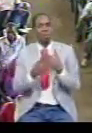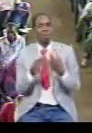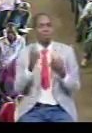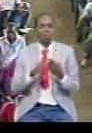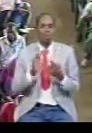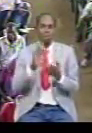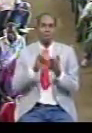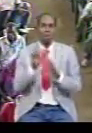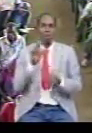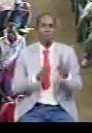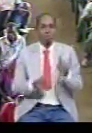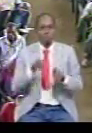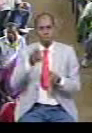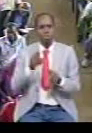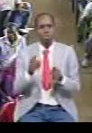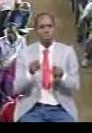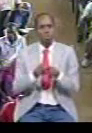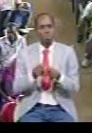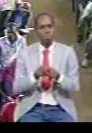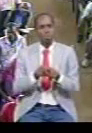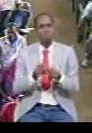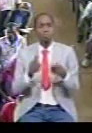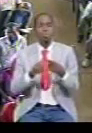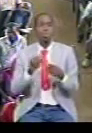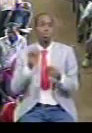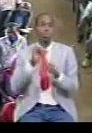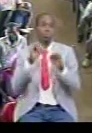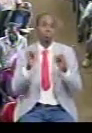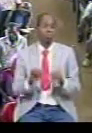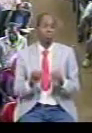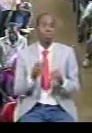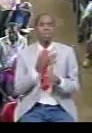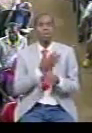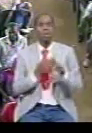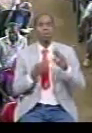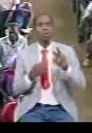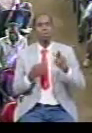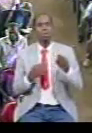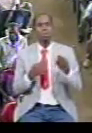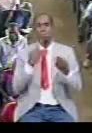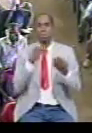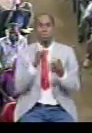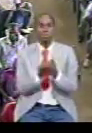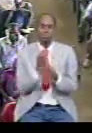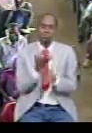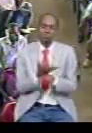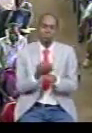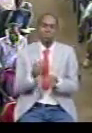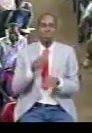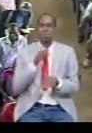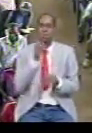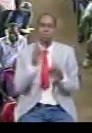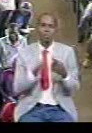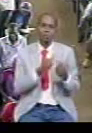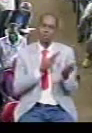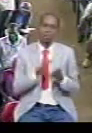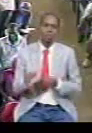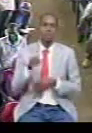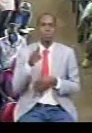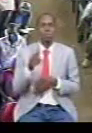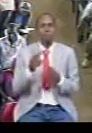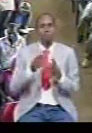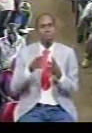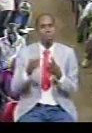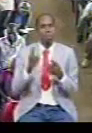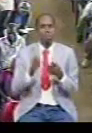thy sister-in-law. And Ruth said, entreat me not to leave thee, or to return from